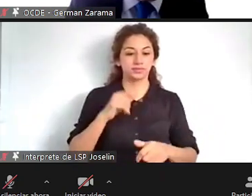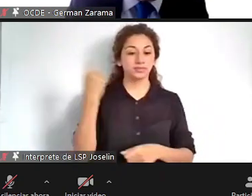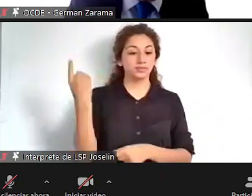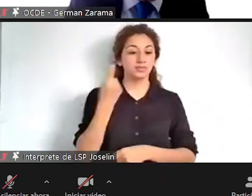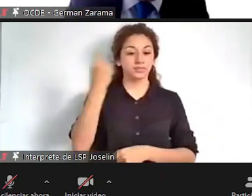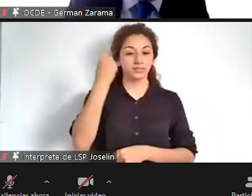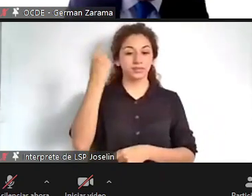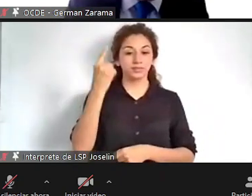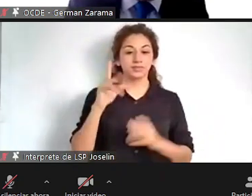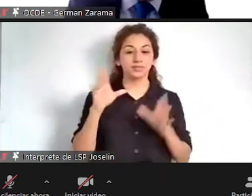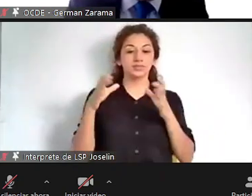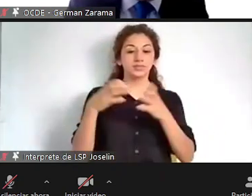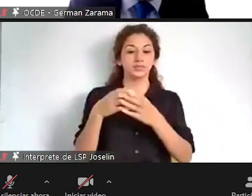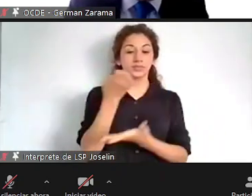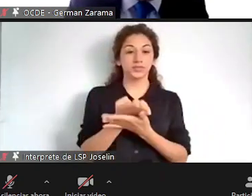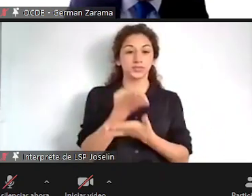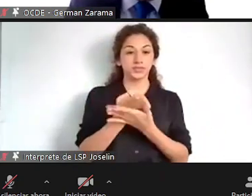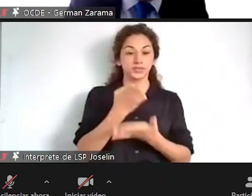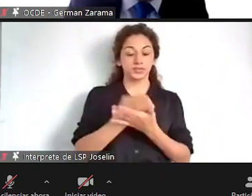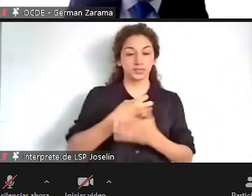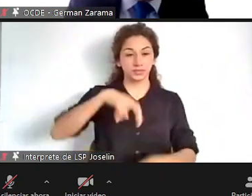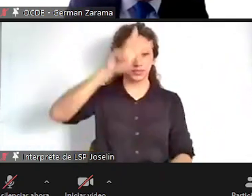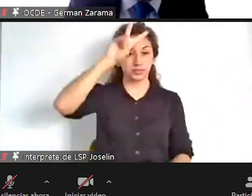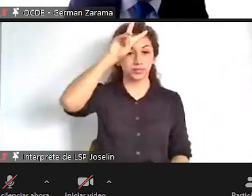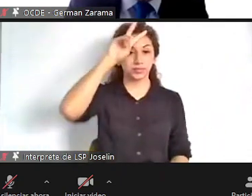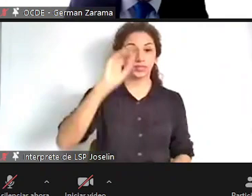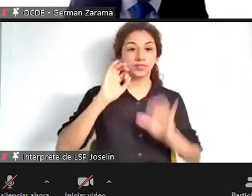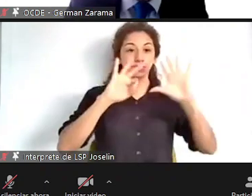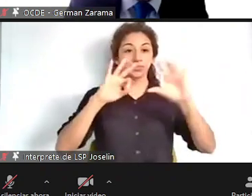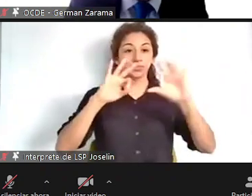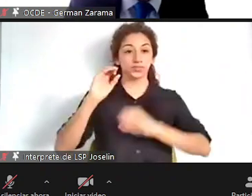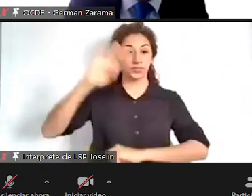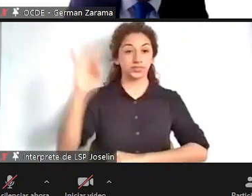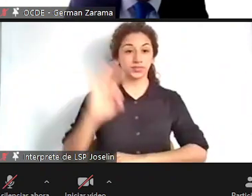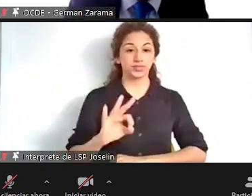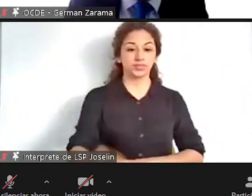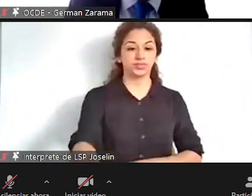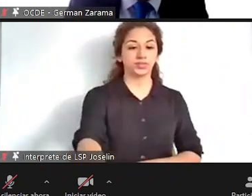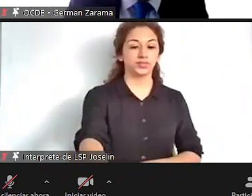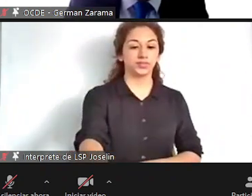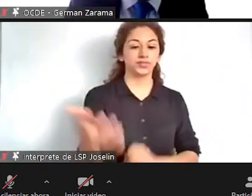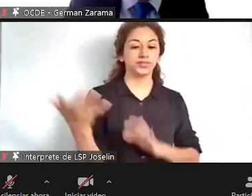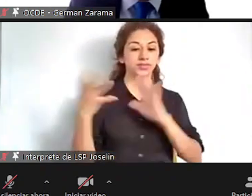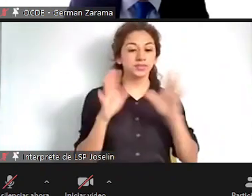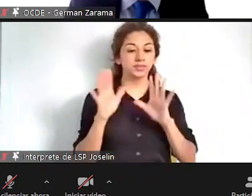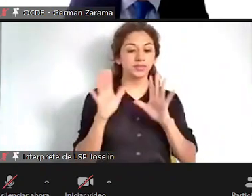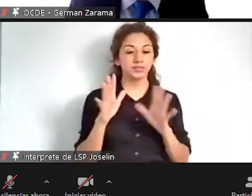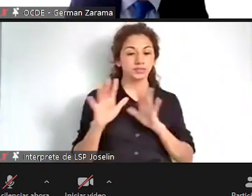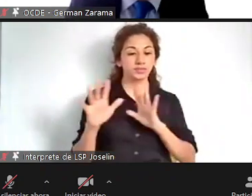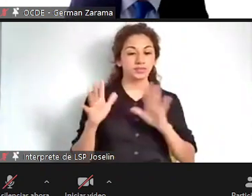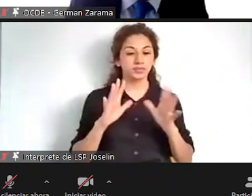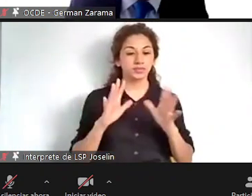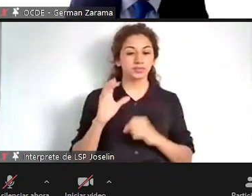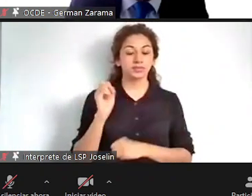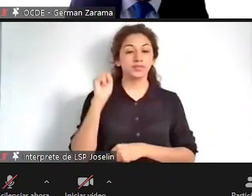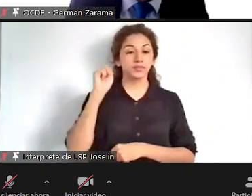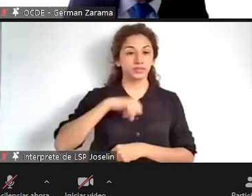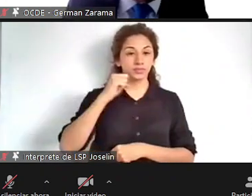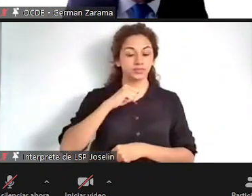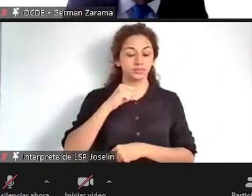informality levels of our country in general in the economic sector in peru 80 more or less is